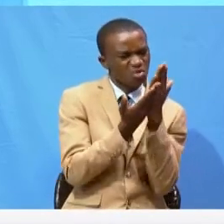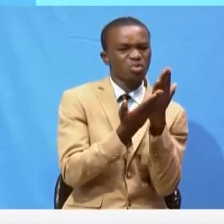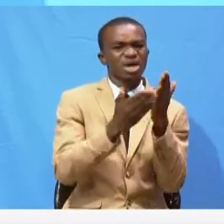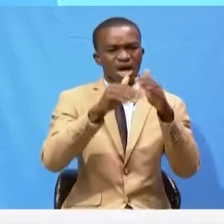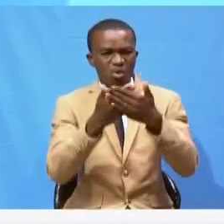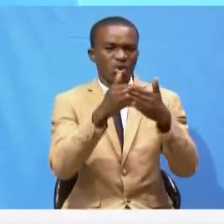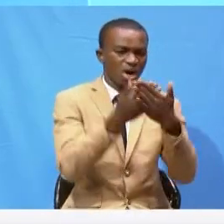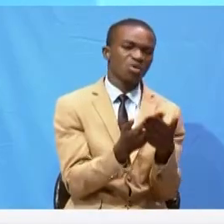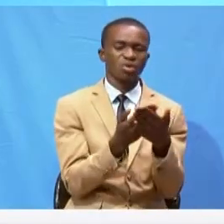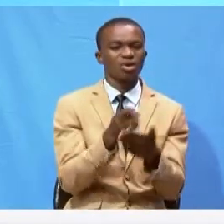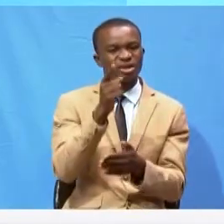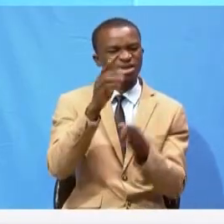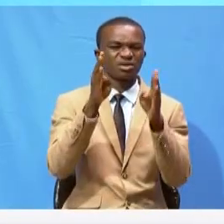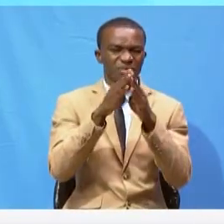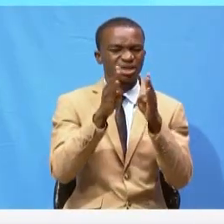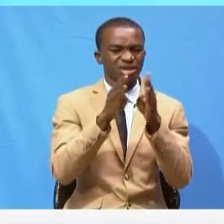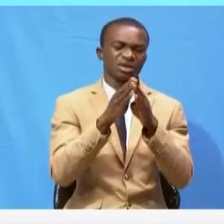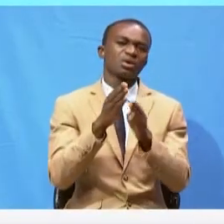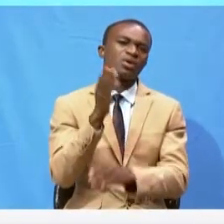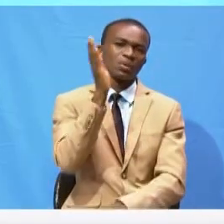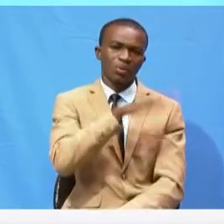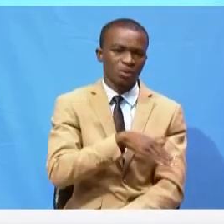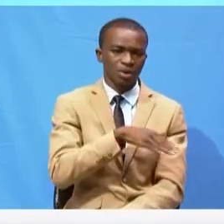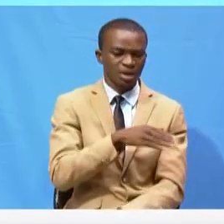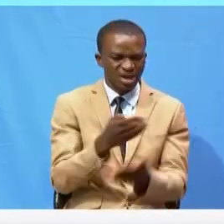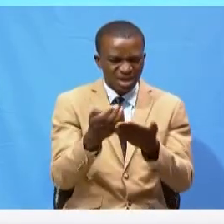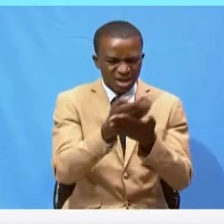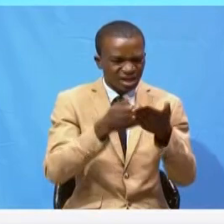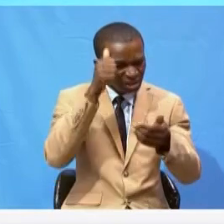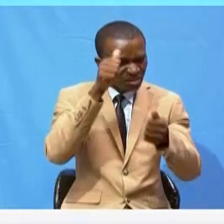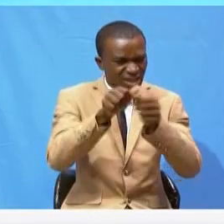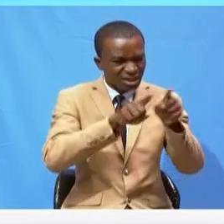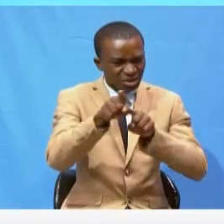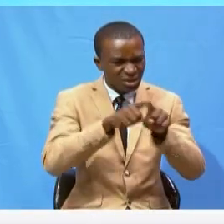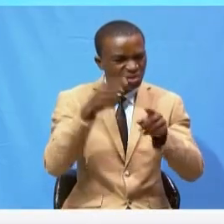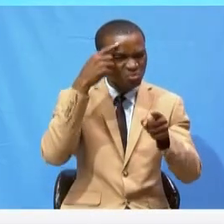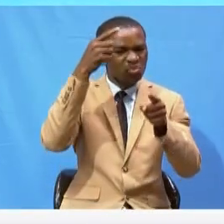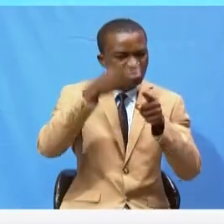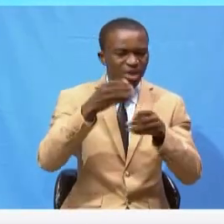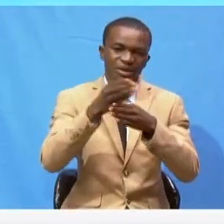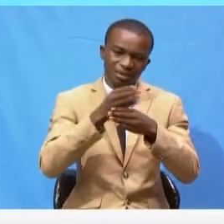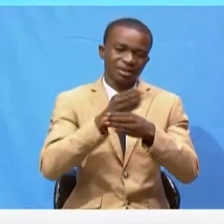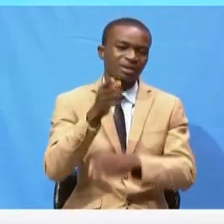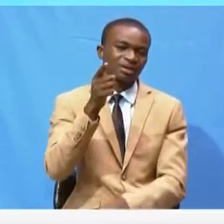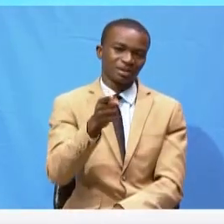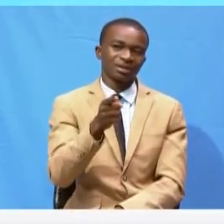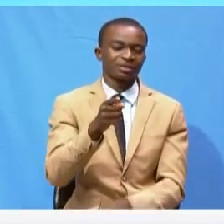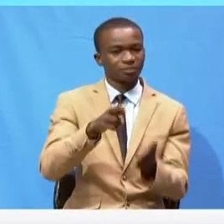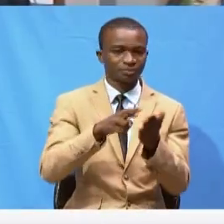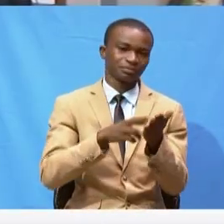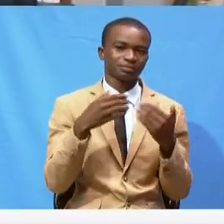final implementation of the bilateral agreement on commerce and trade. Details by Joseph